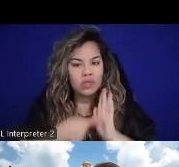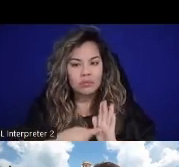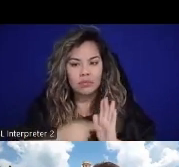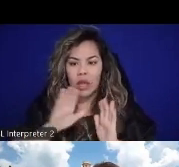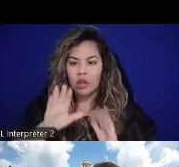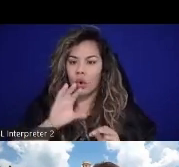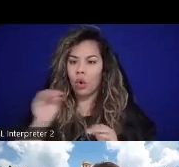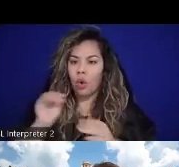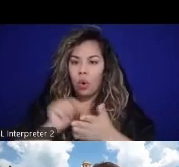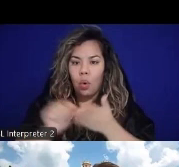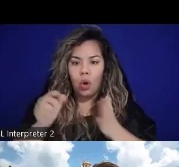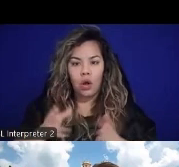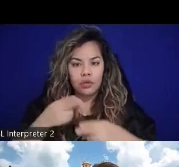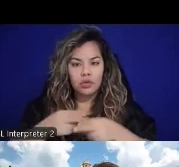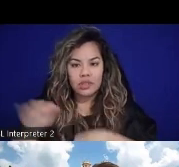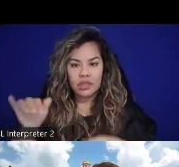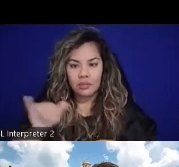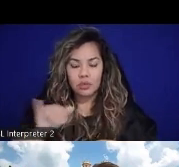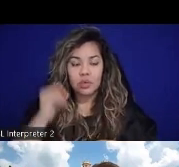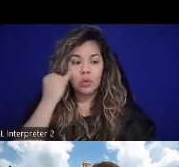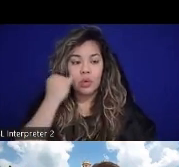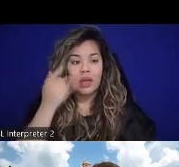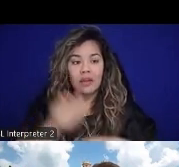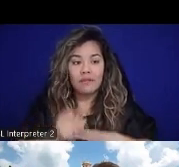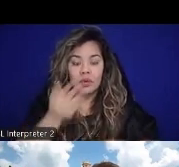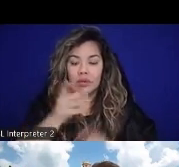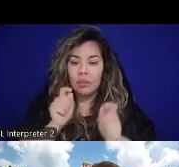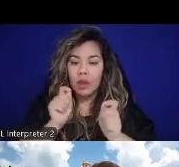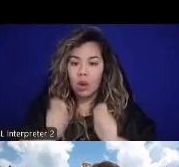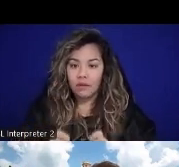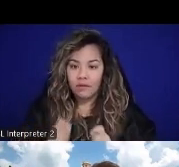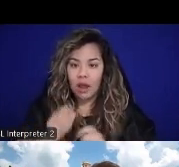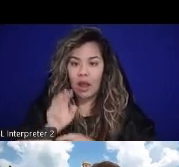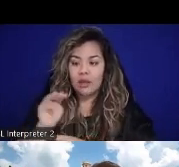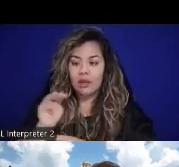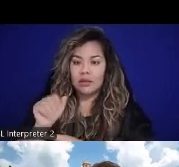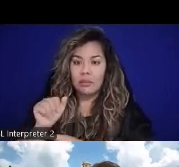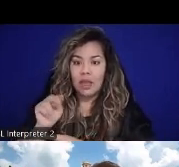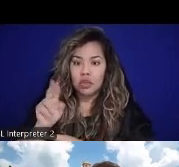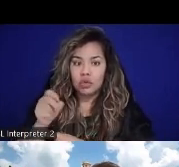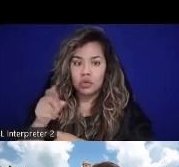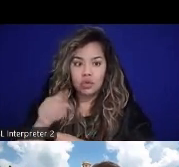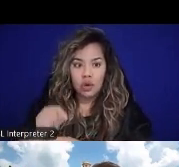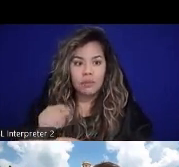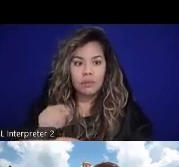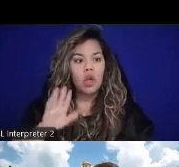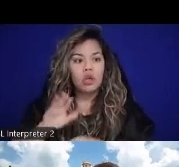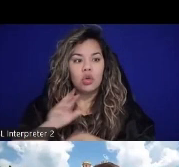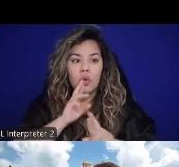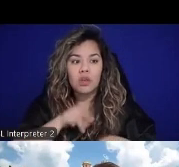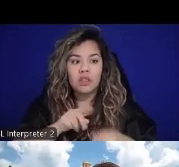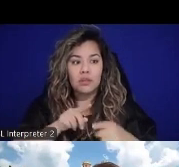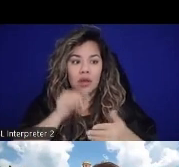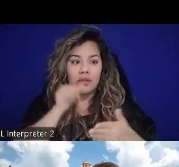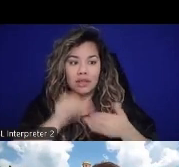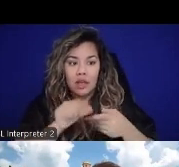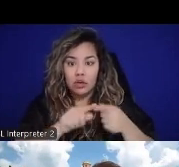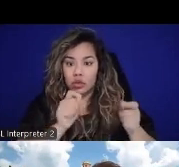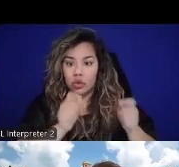you submit a revised manuscript, your response letter to editors and reviewers should also be anonymized.